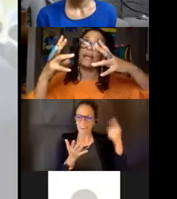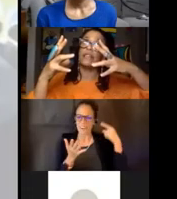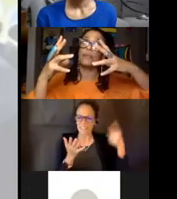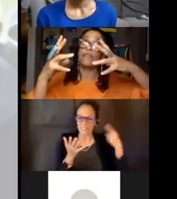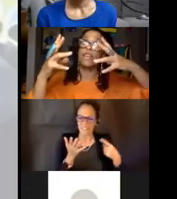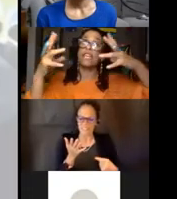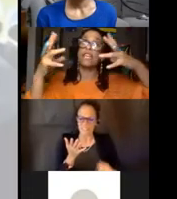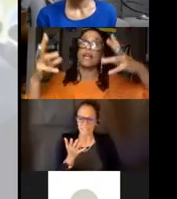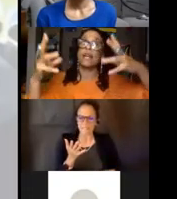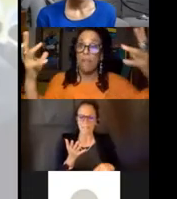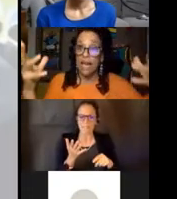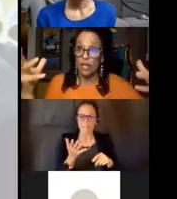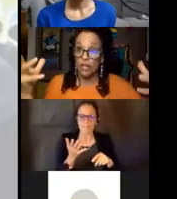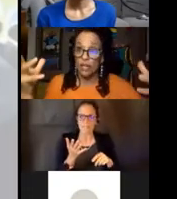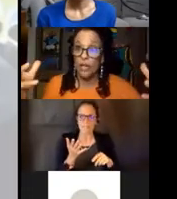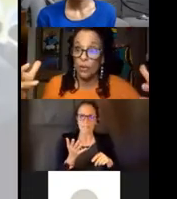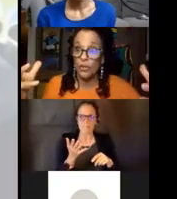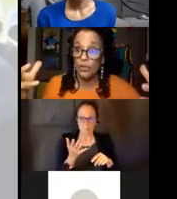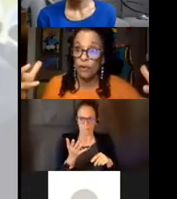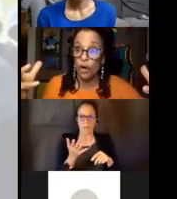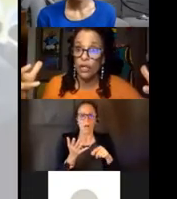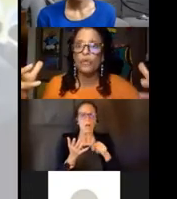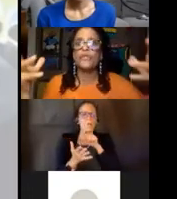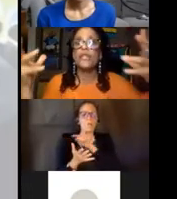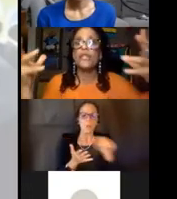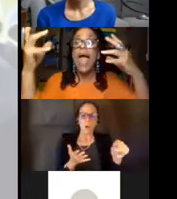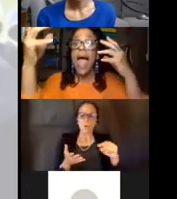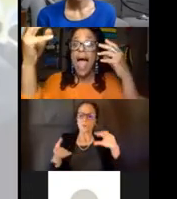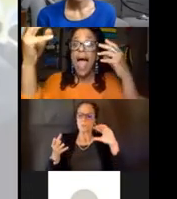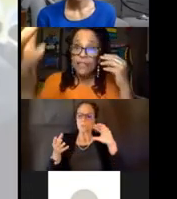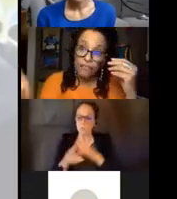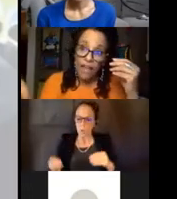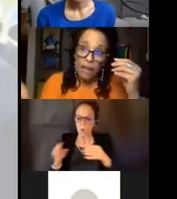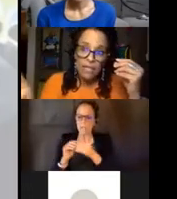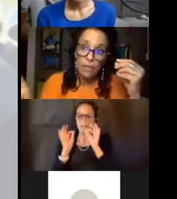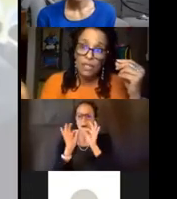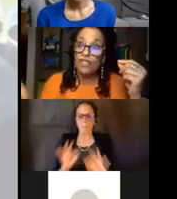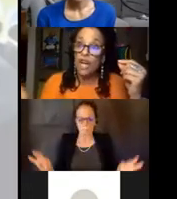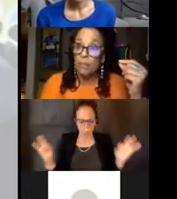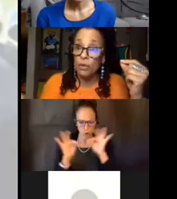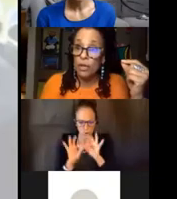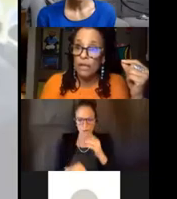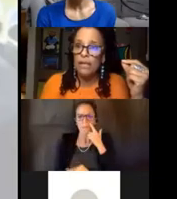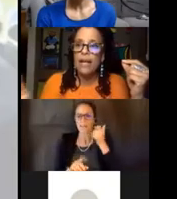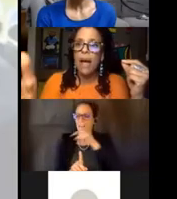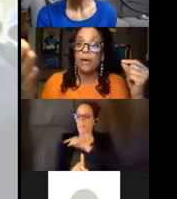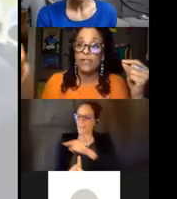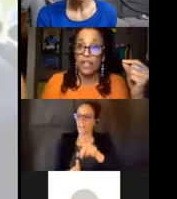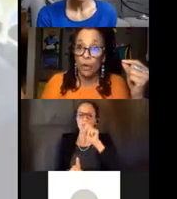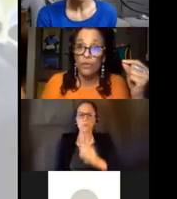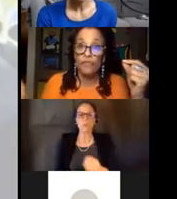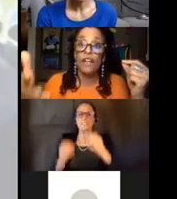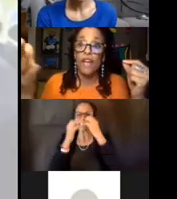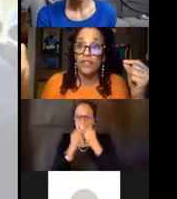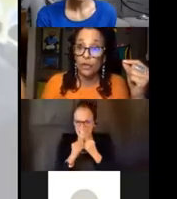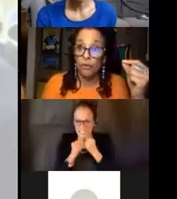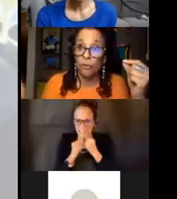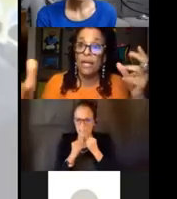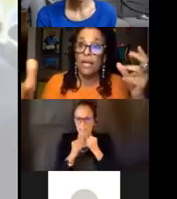as in terms of thinking about how we manage our resources for our use, and this famous image of John Muir and President